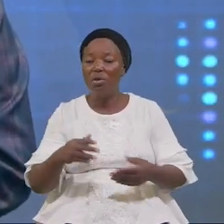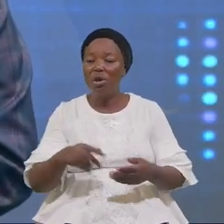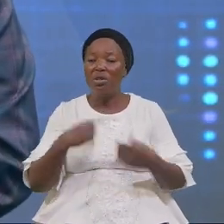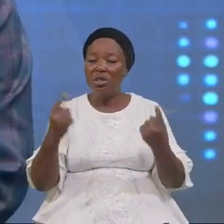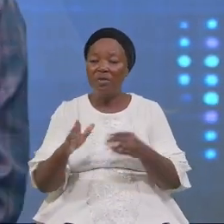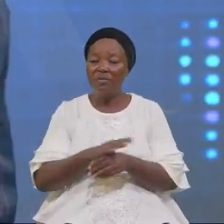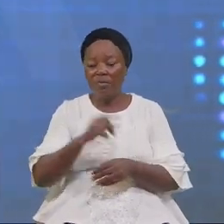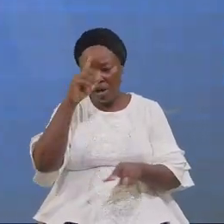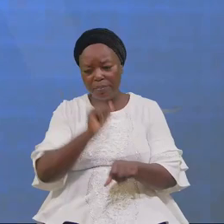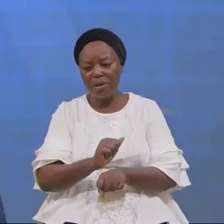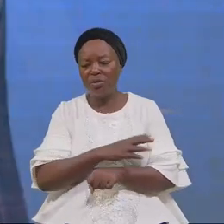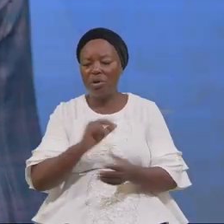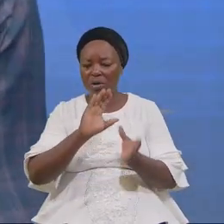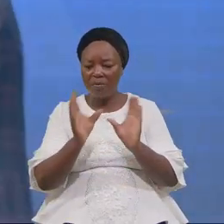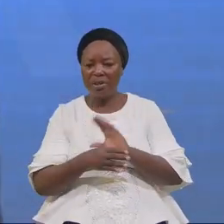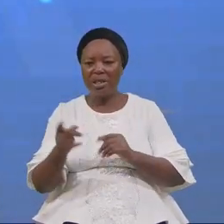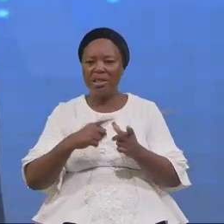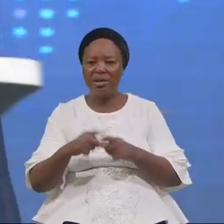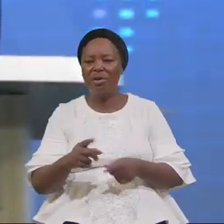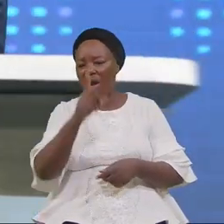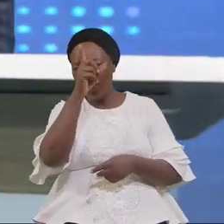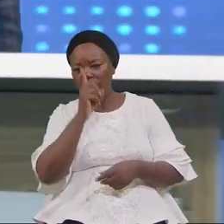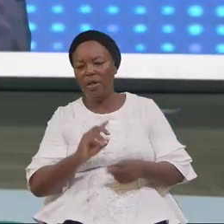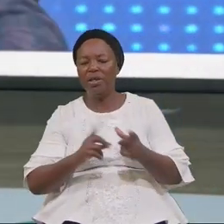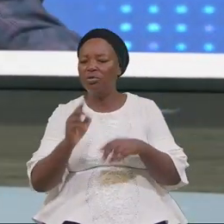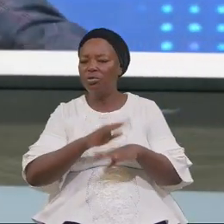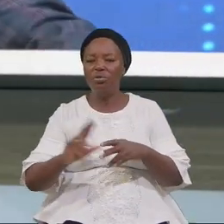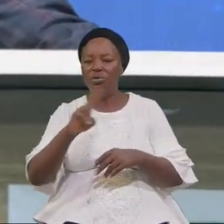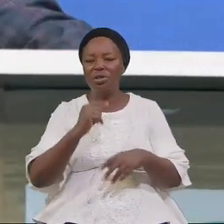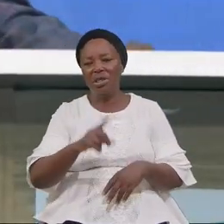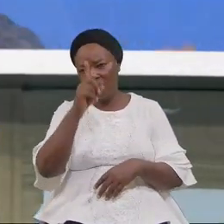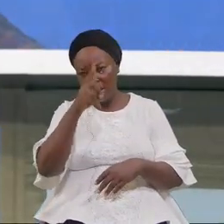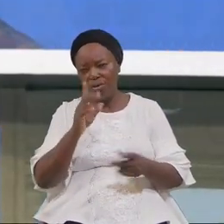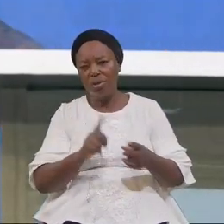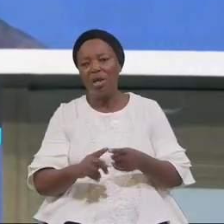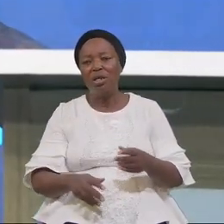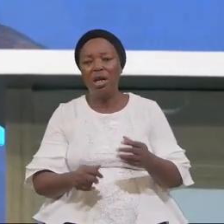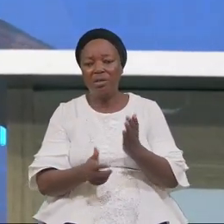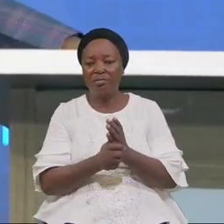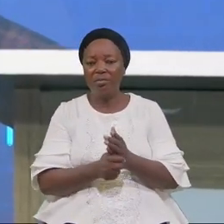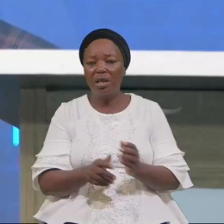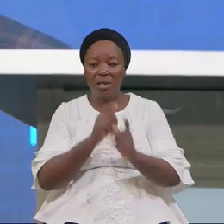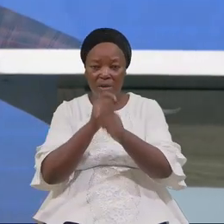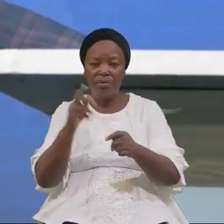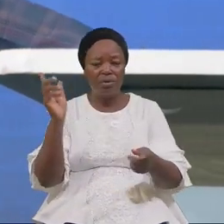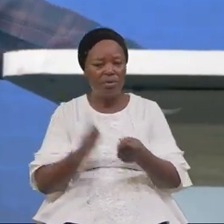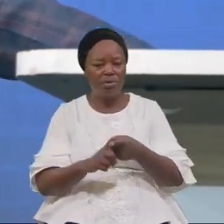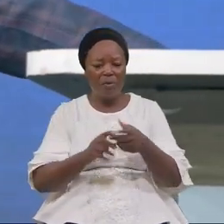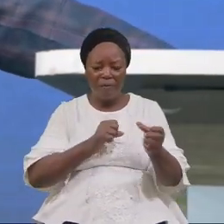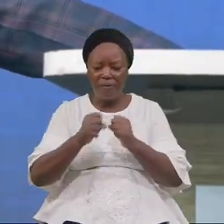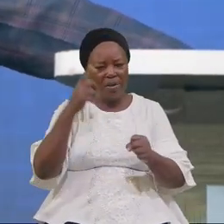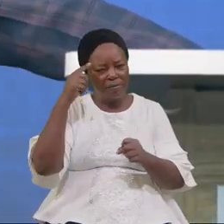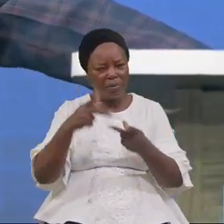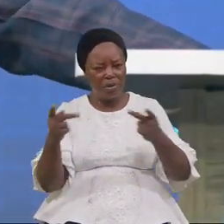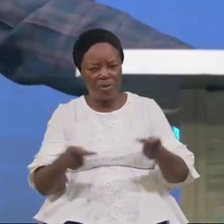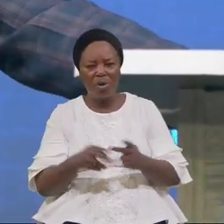lowly. They don't use their talent to fight for position. They don't use their achievement